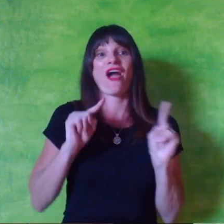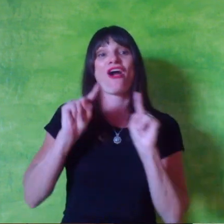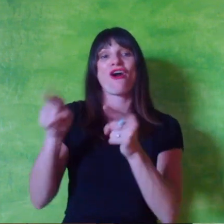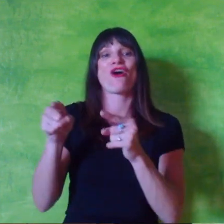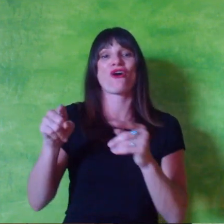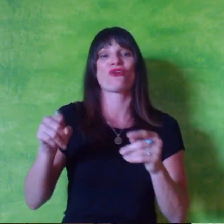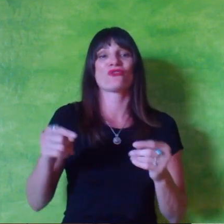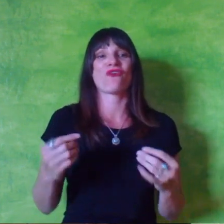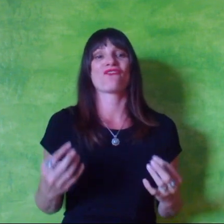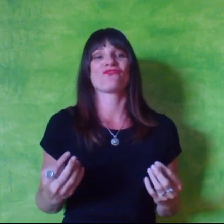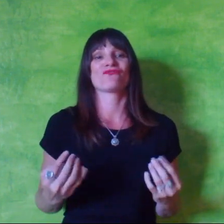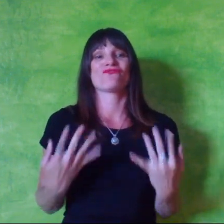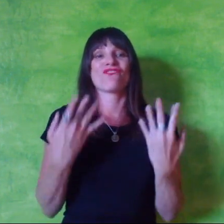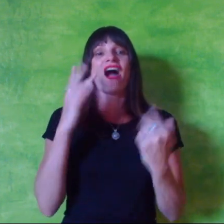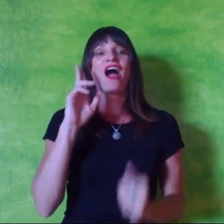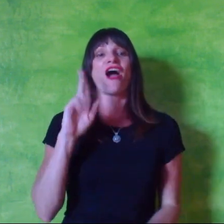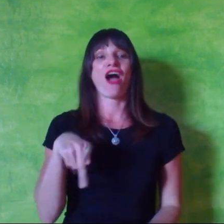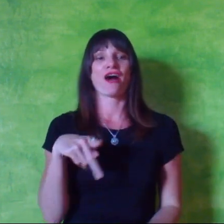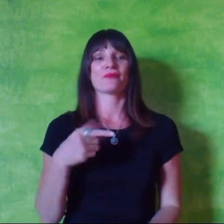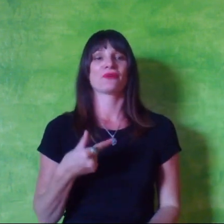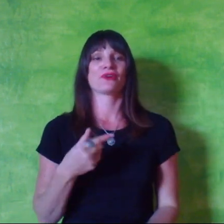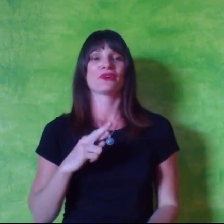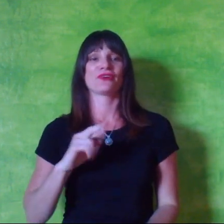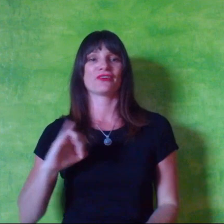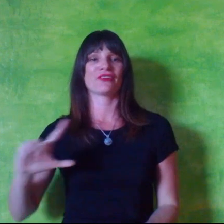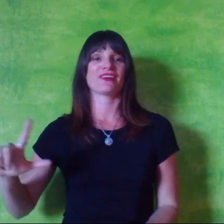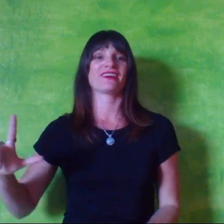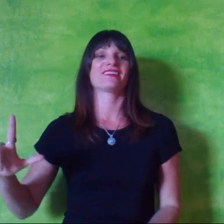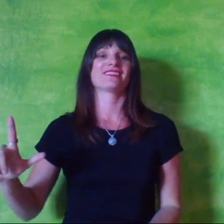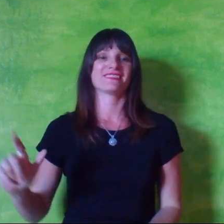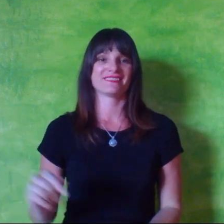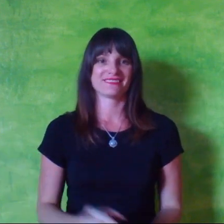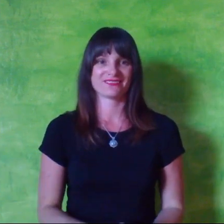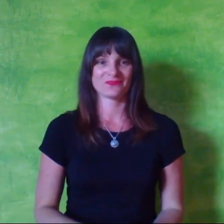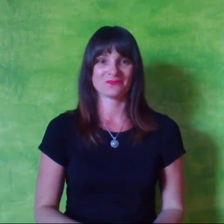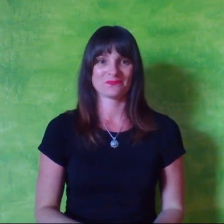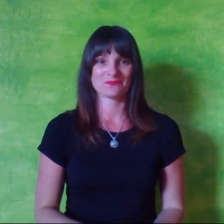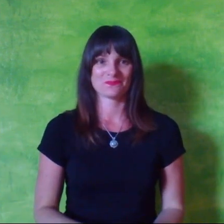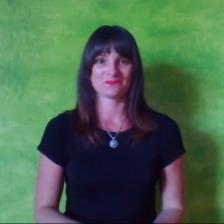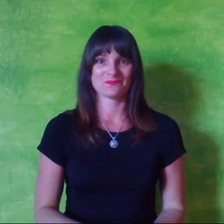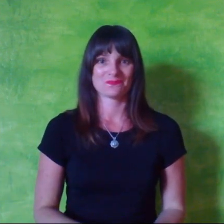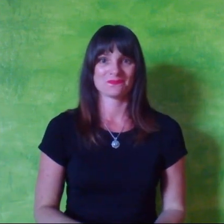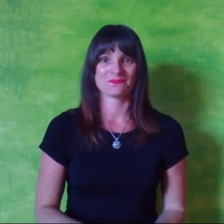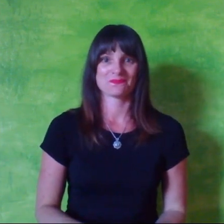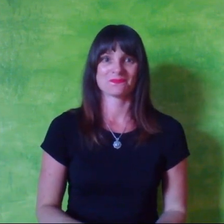throw it on, okay? To get this thing going, what we're going to do is